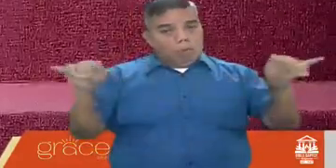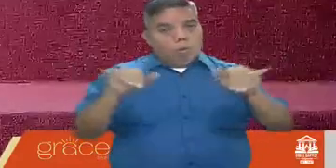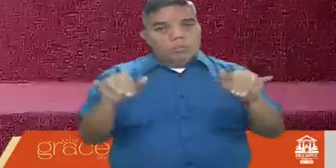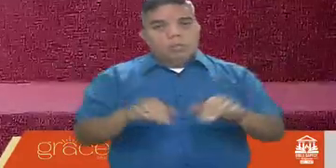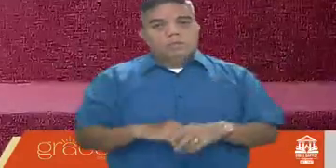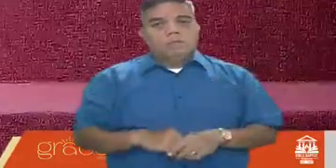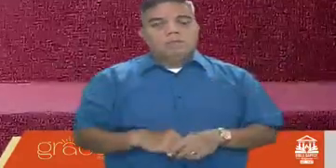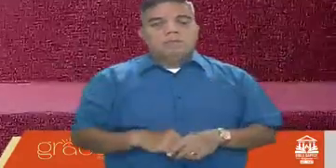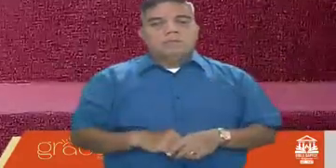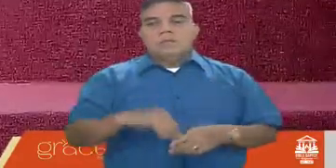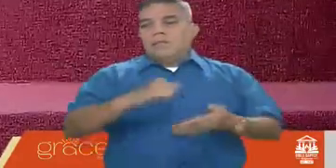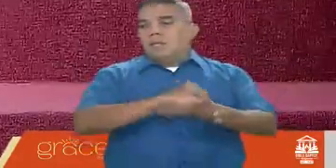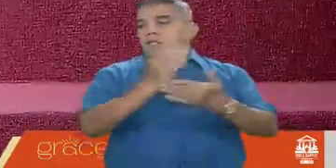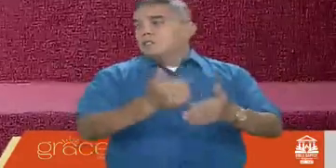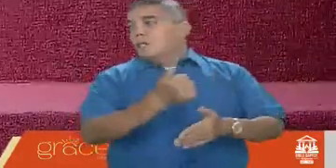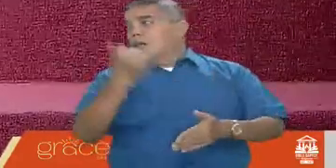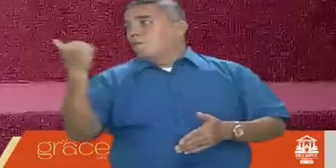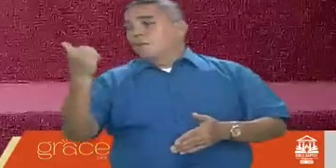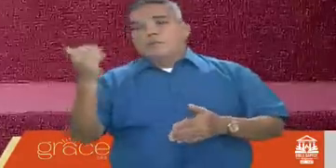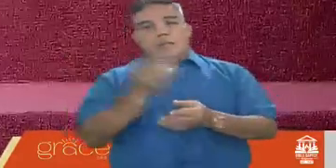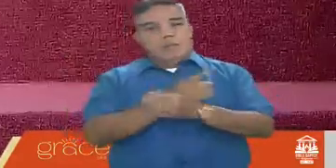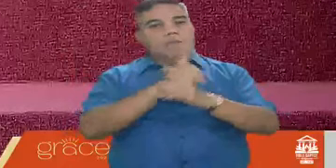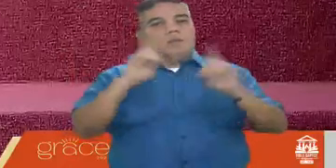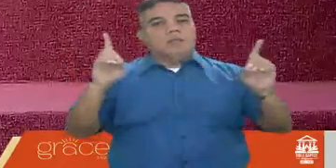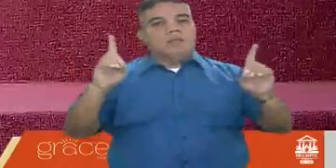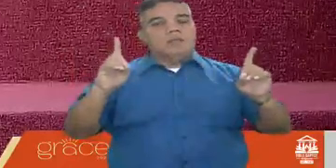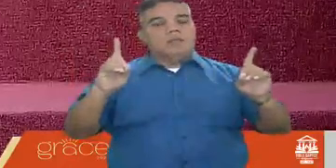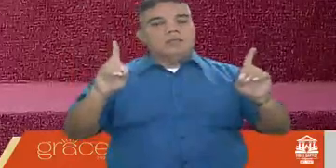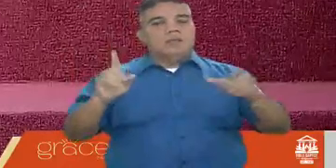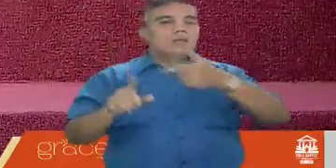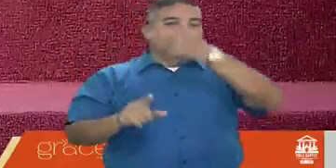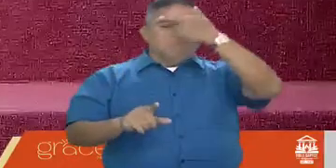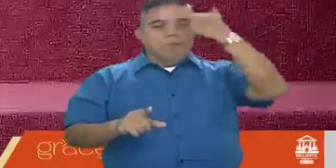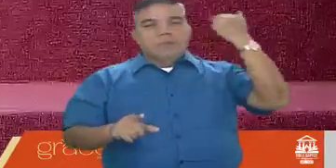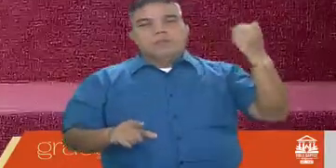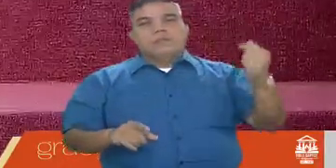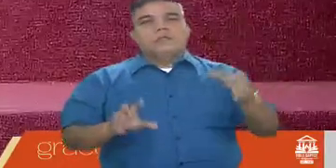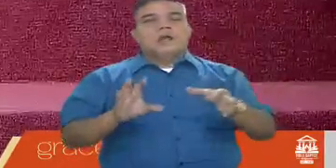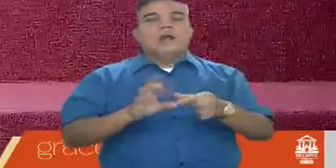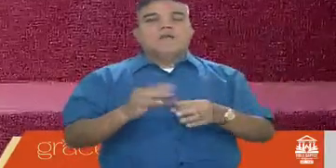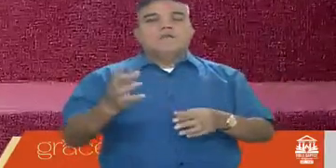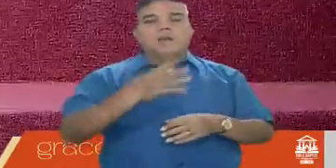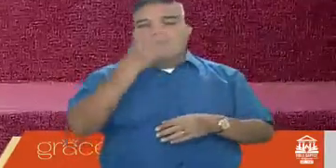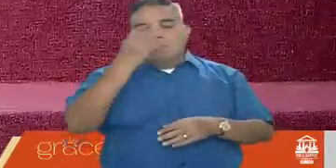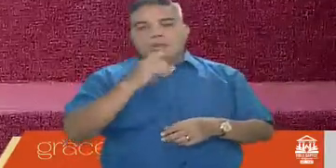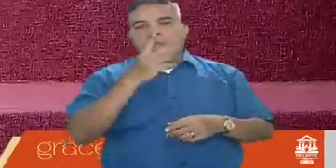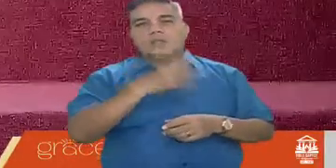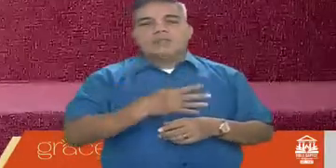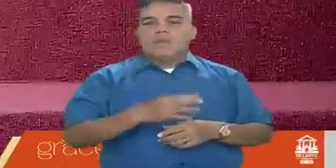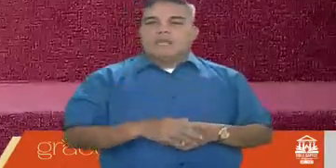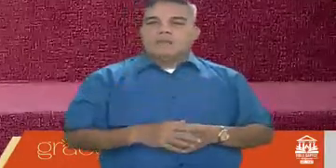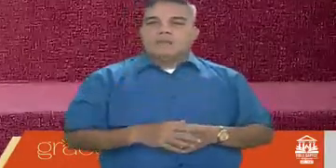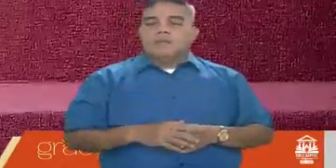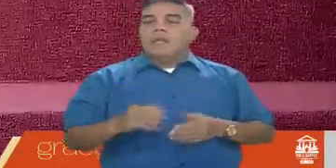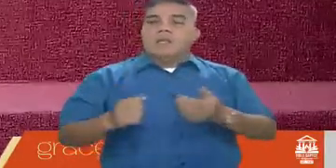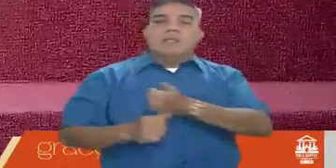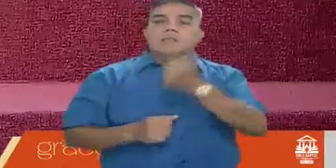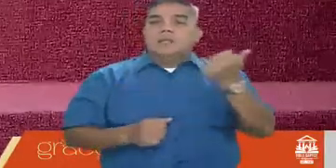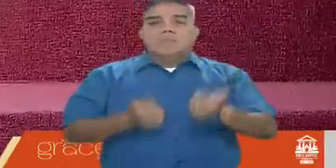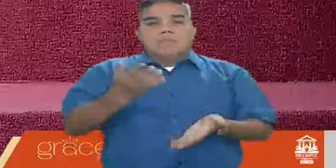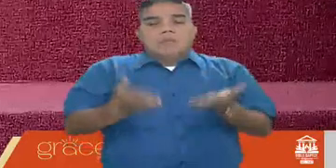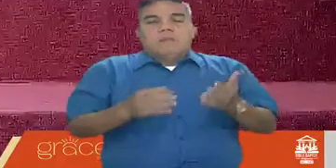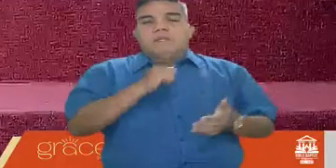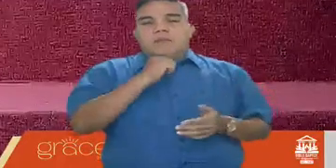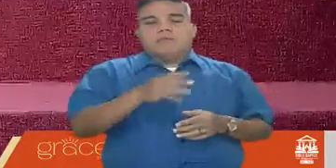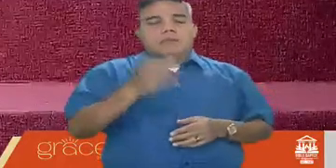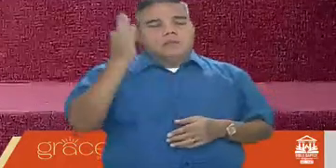also. Some were deliberate because of wrath and because of anger. Some